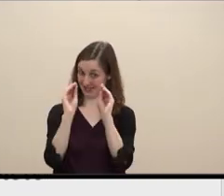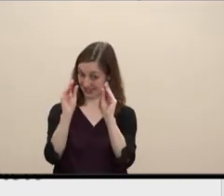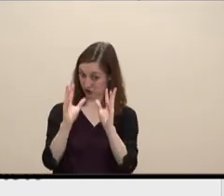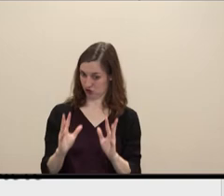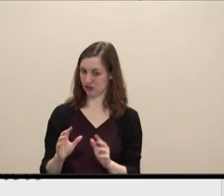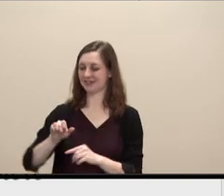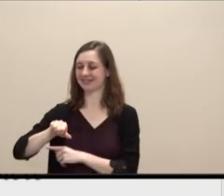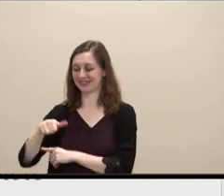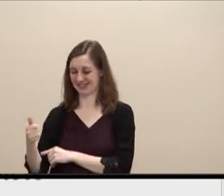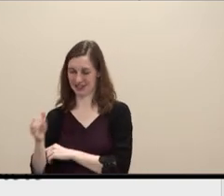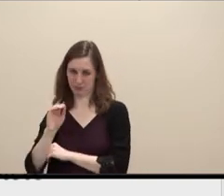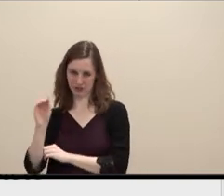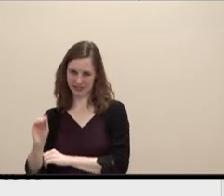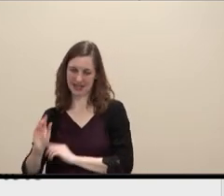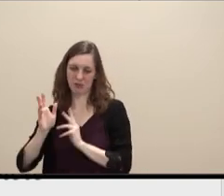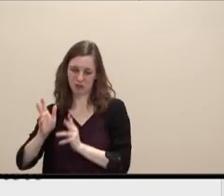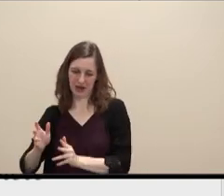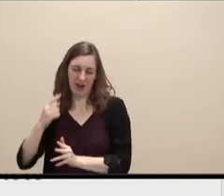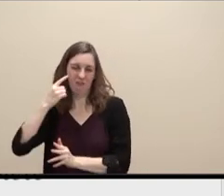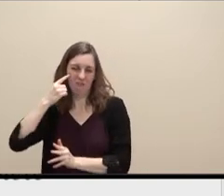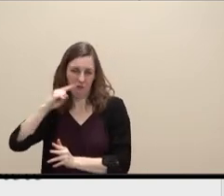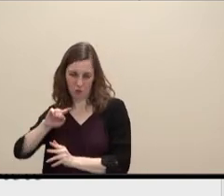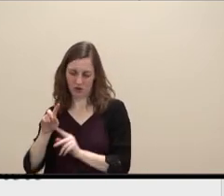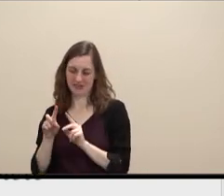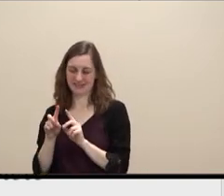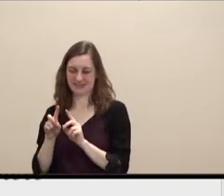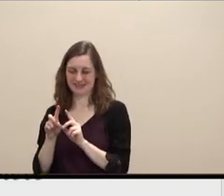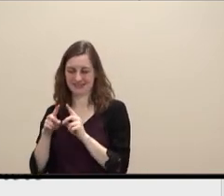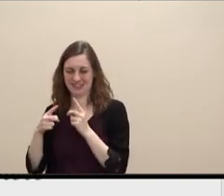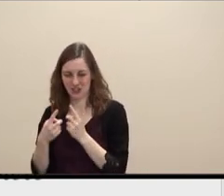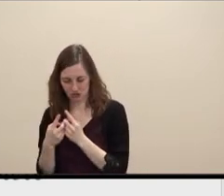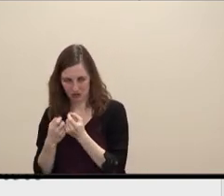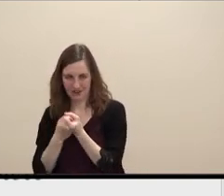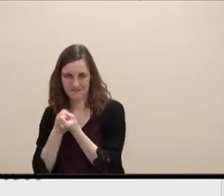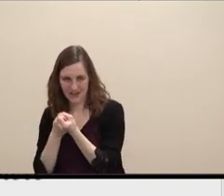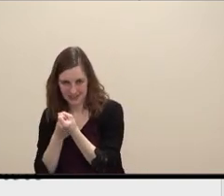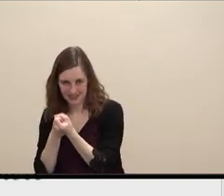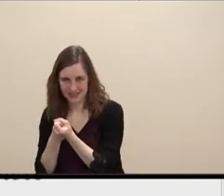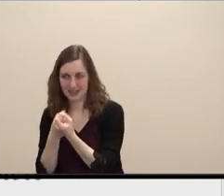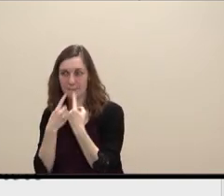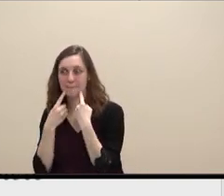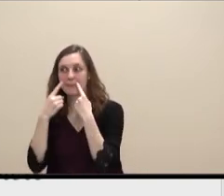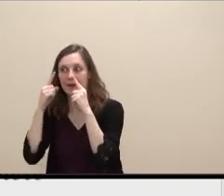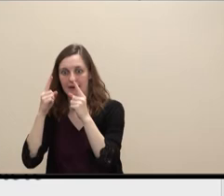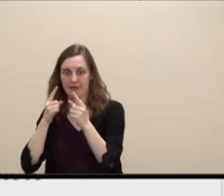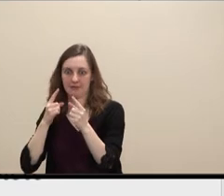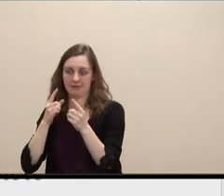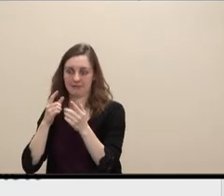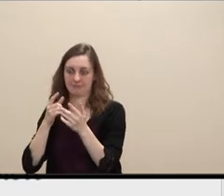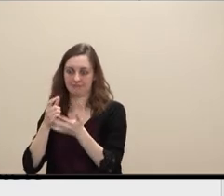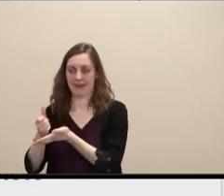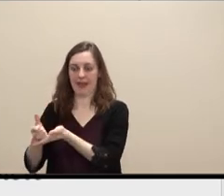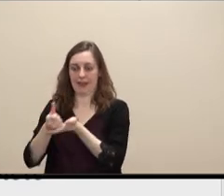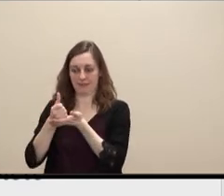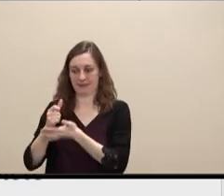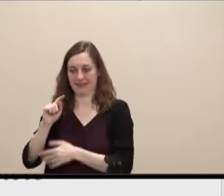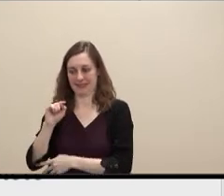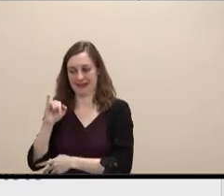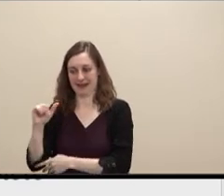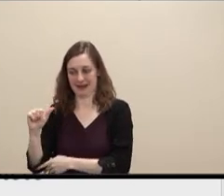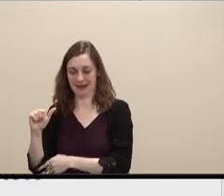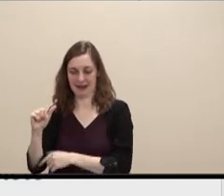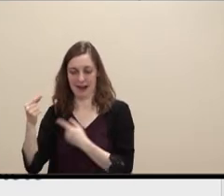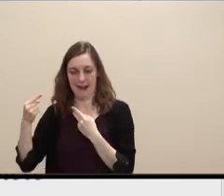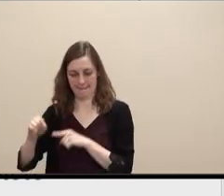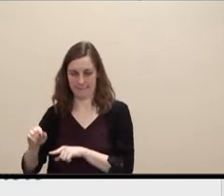for to fund some of the pieces that make TIA happen here in Waco ISD. The last time I